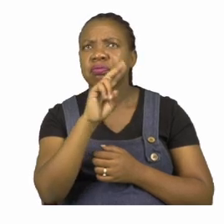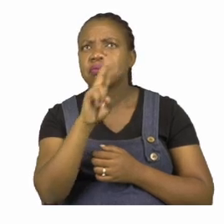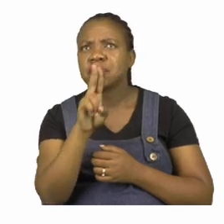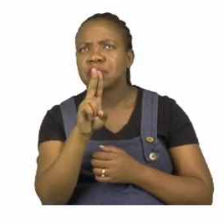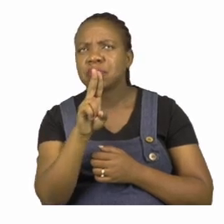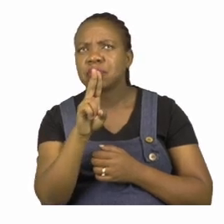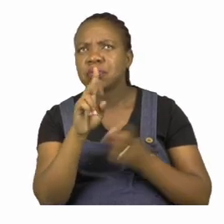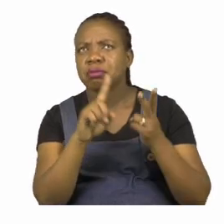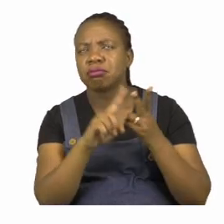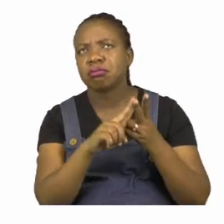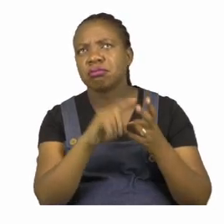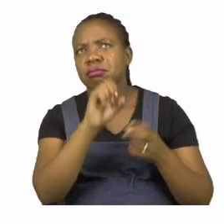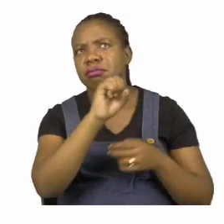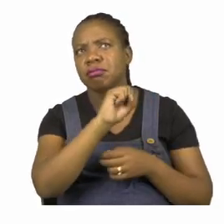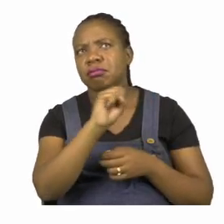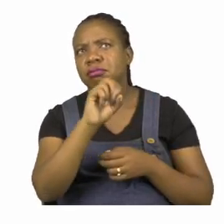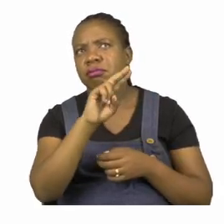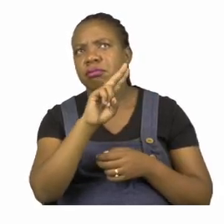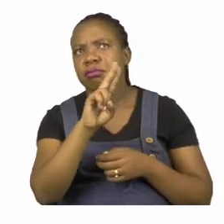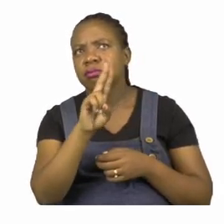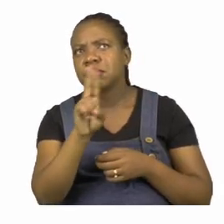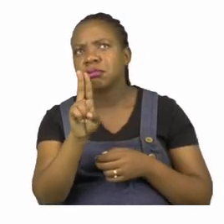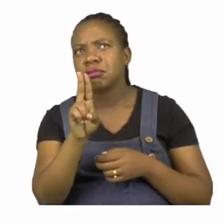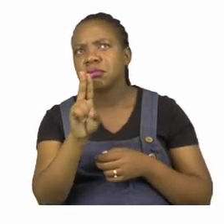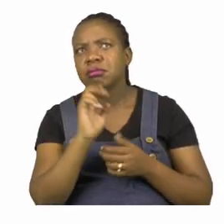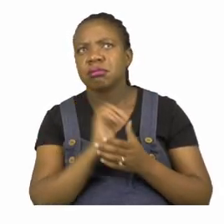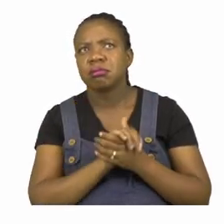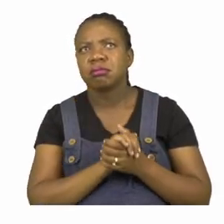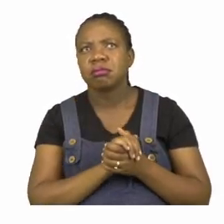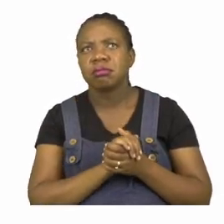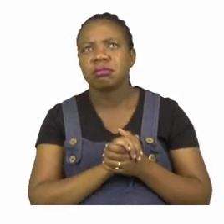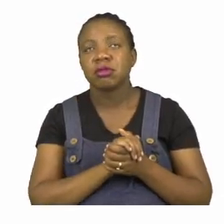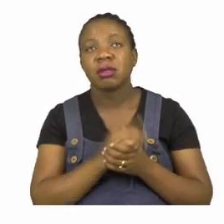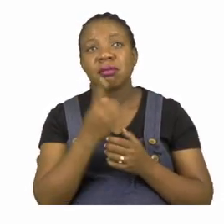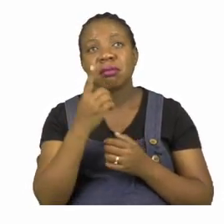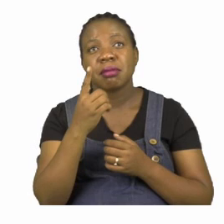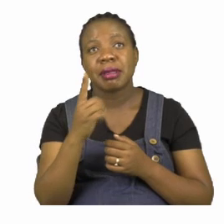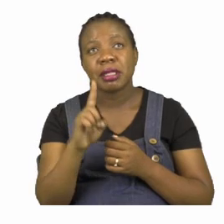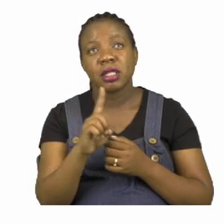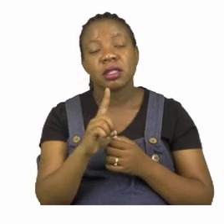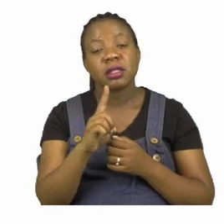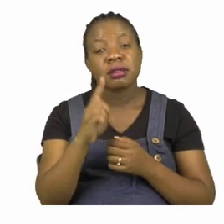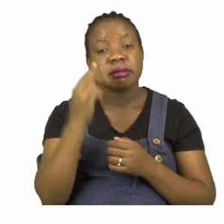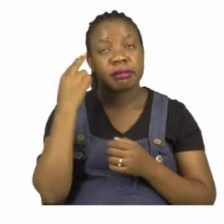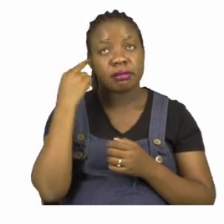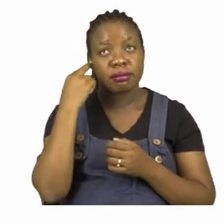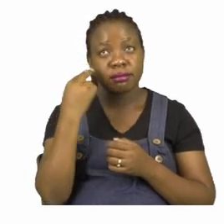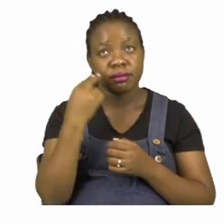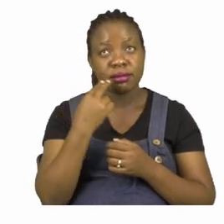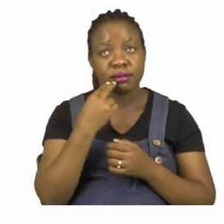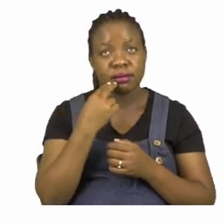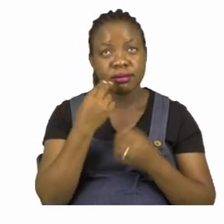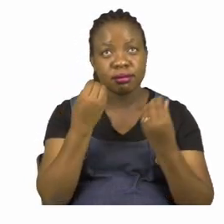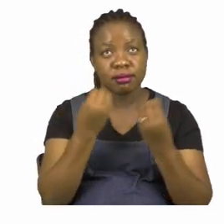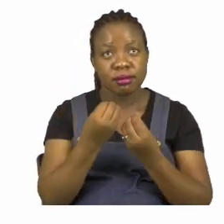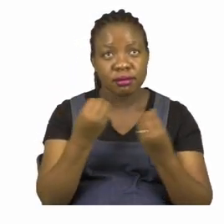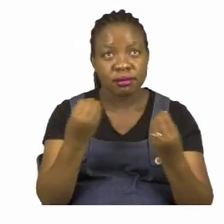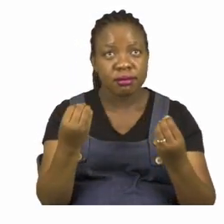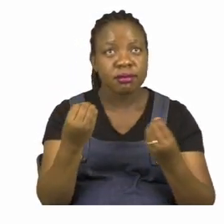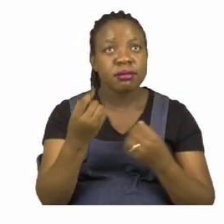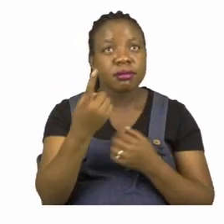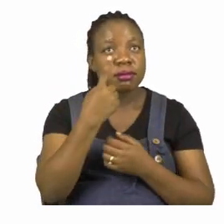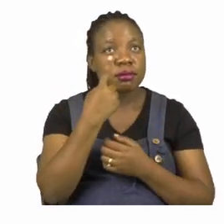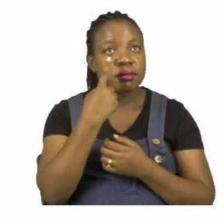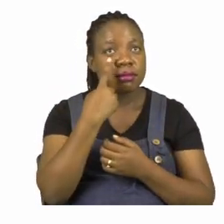sh. Now, ch is when C and H come together and they make the sound ch.